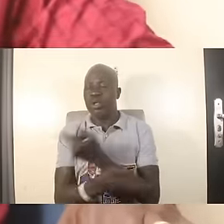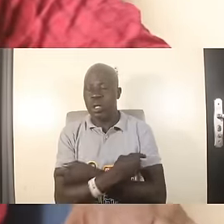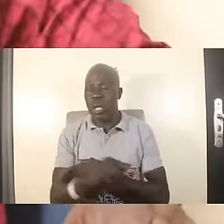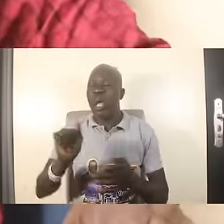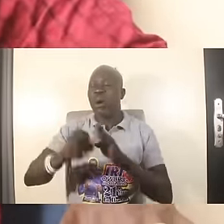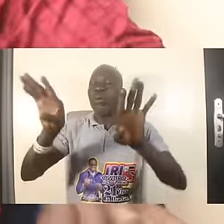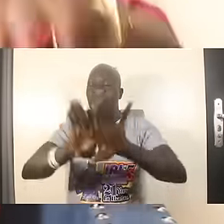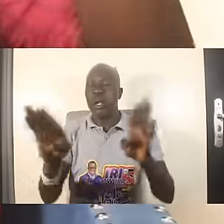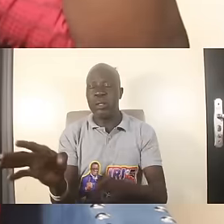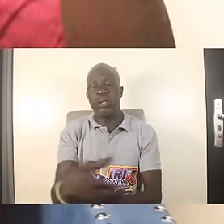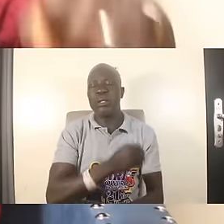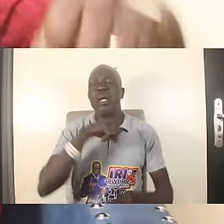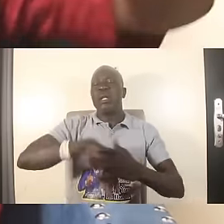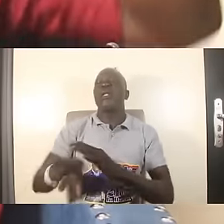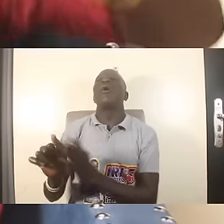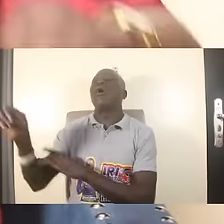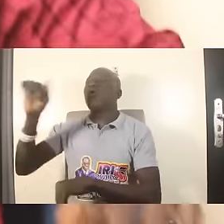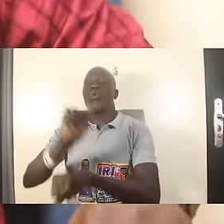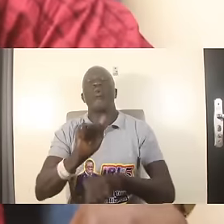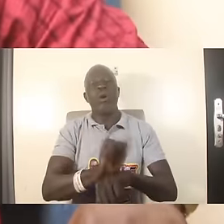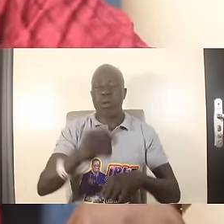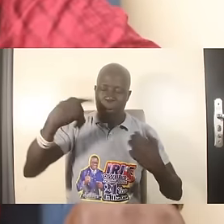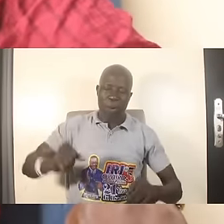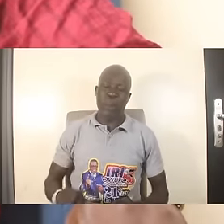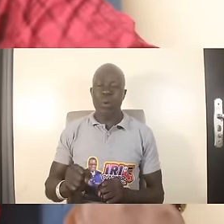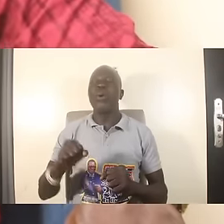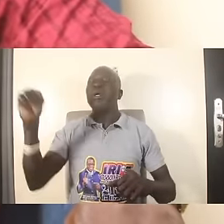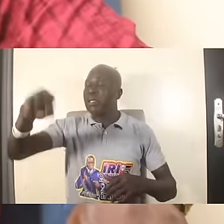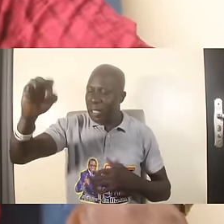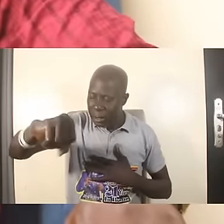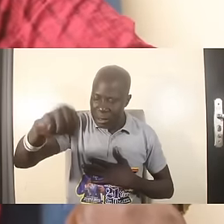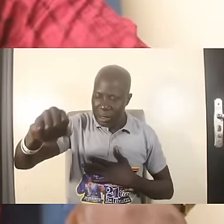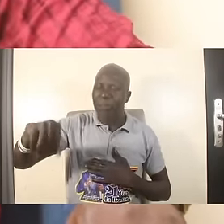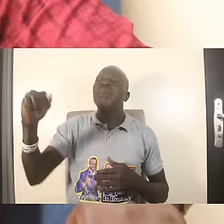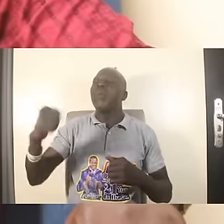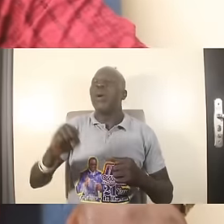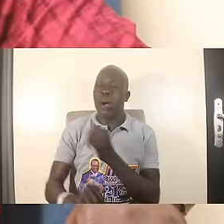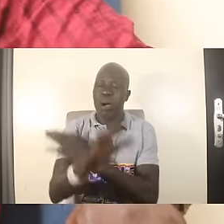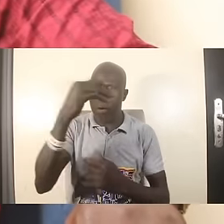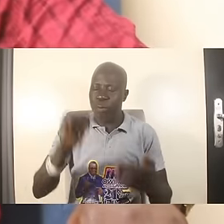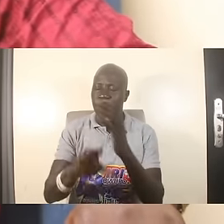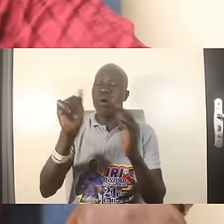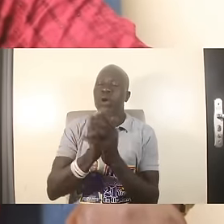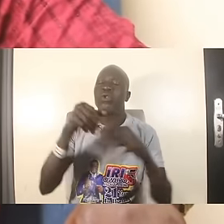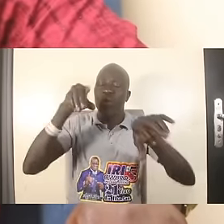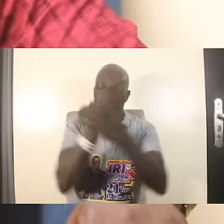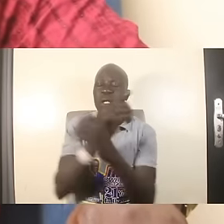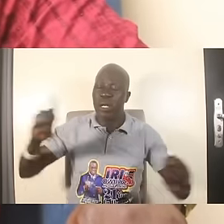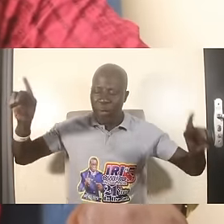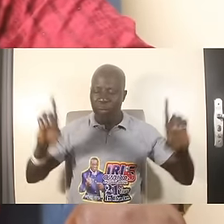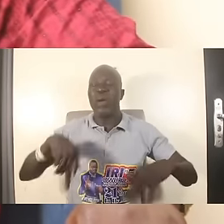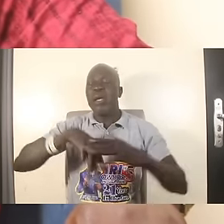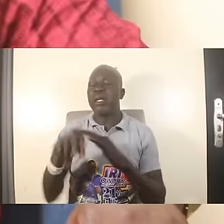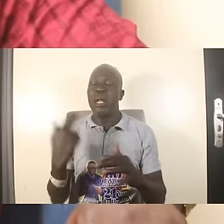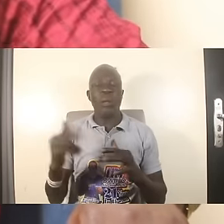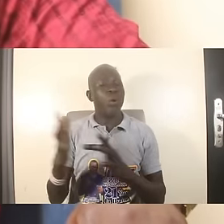And the branches. And all our branches. Nothing matters agbara. The free powerful program. Bene. Agbara Olorun. With the power of God. To ma that deliver. Na